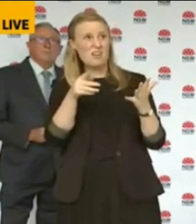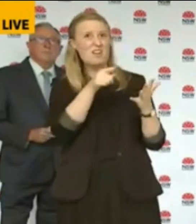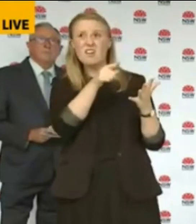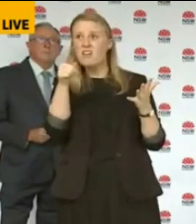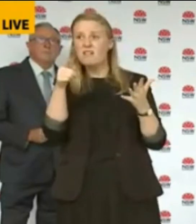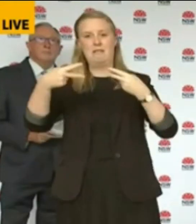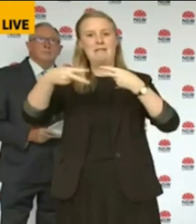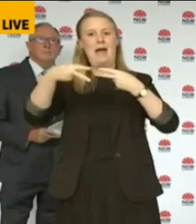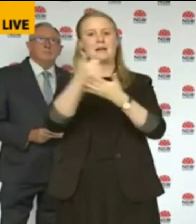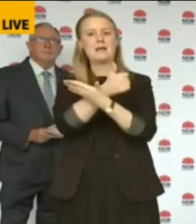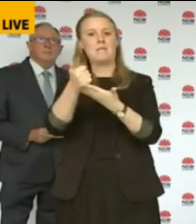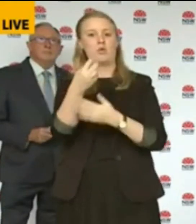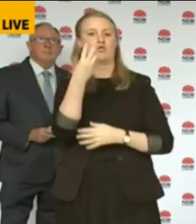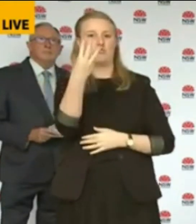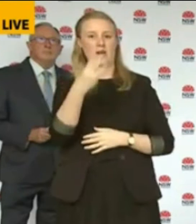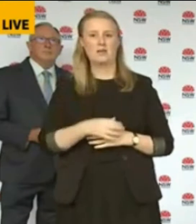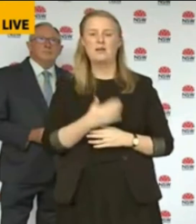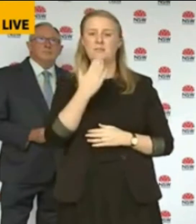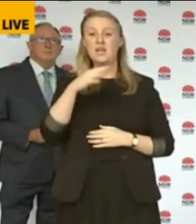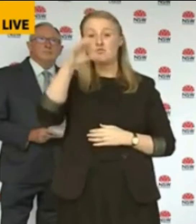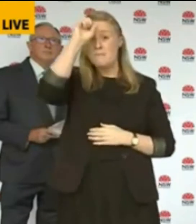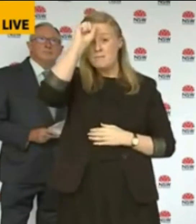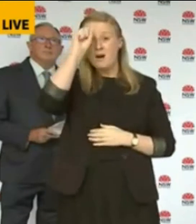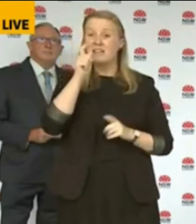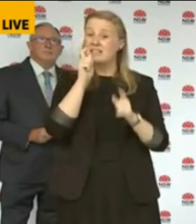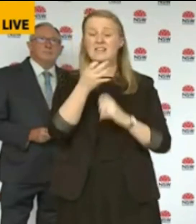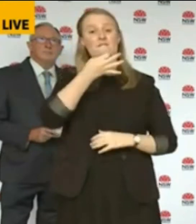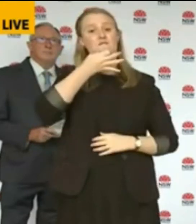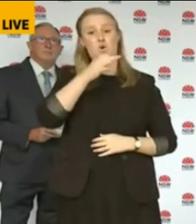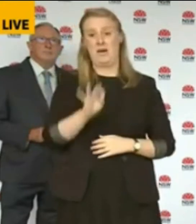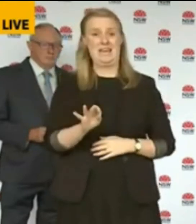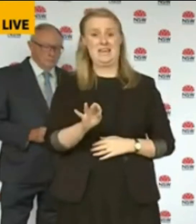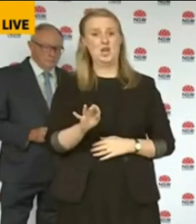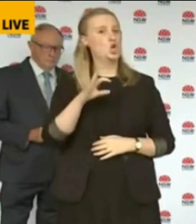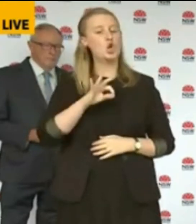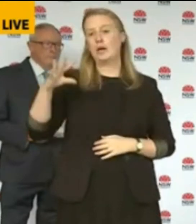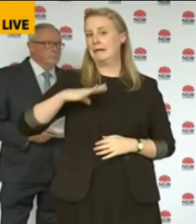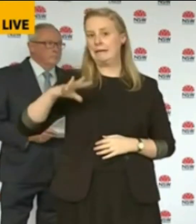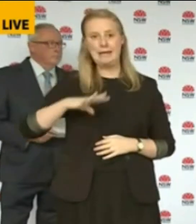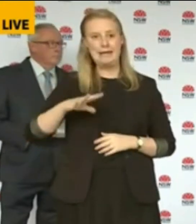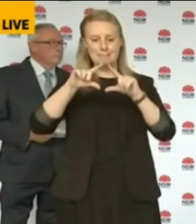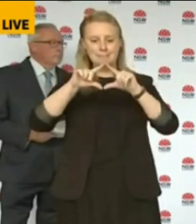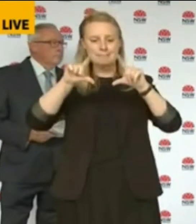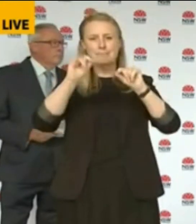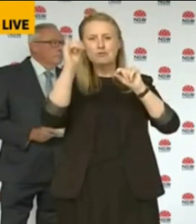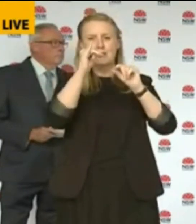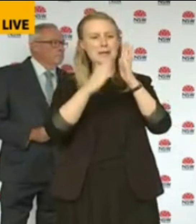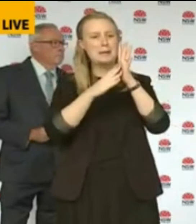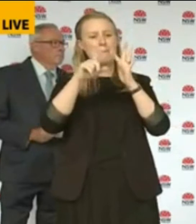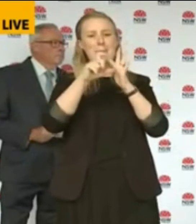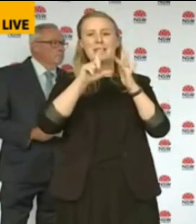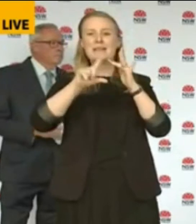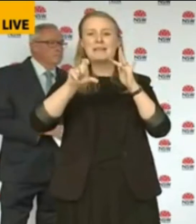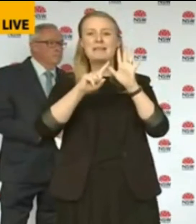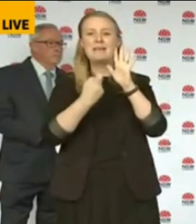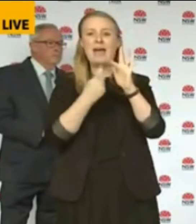for all and you don't need your Medicare card to be tested. Please come forward and get tested. So of today's